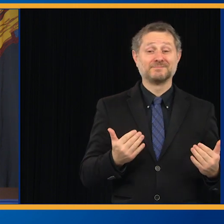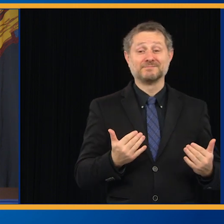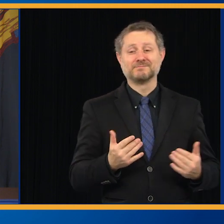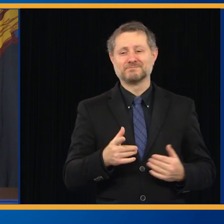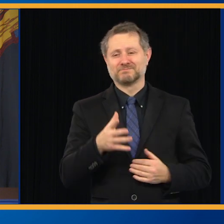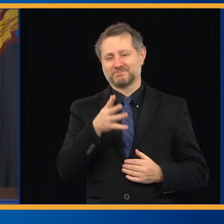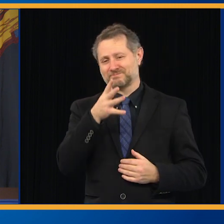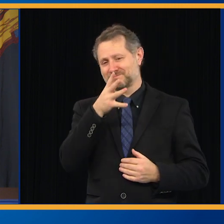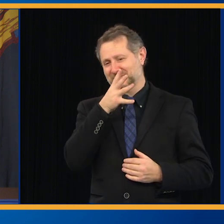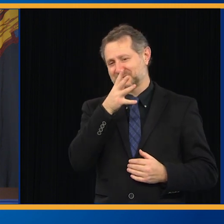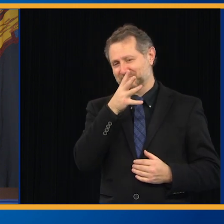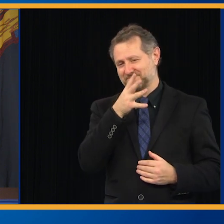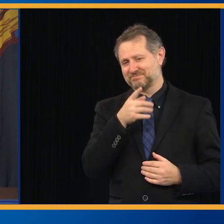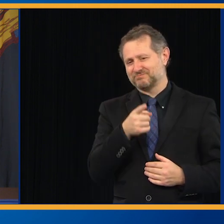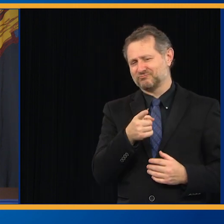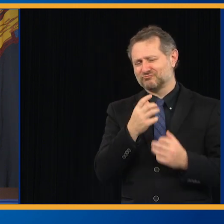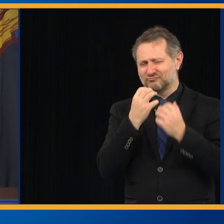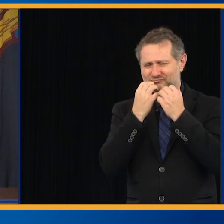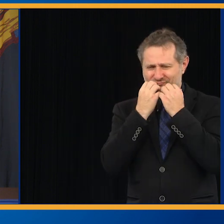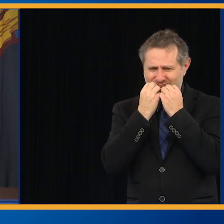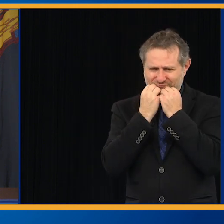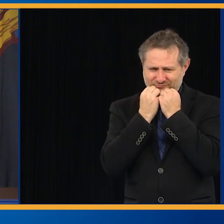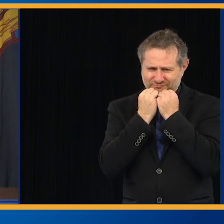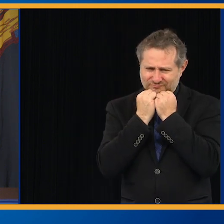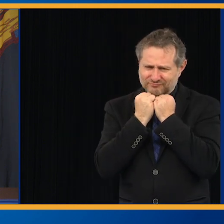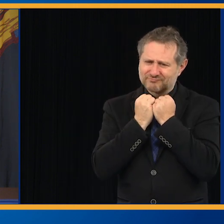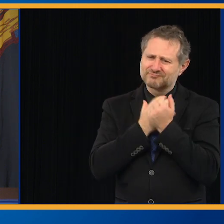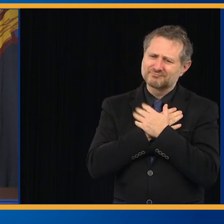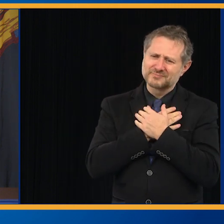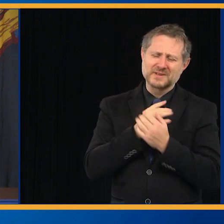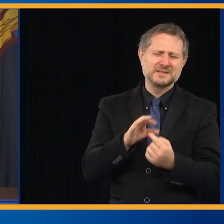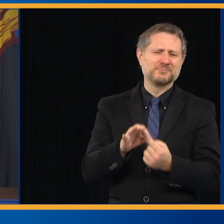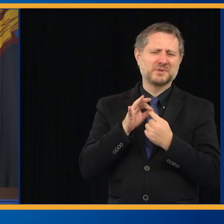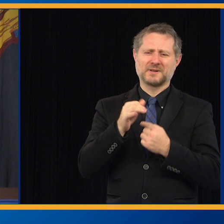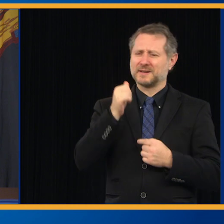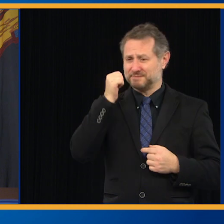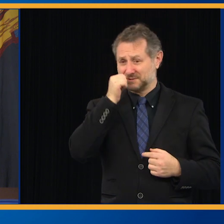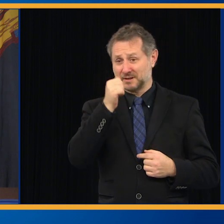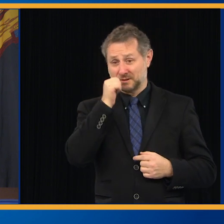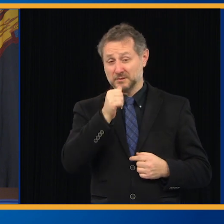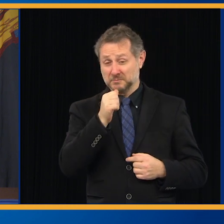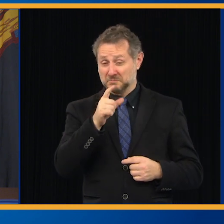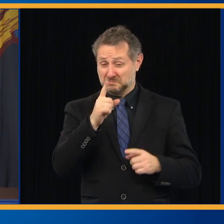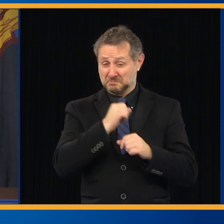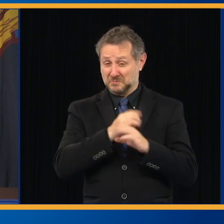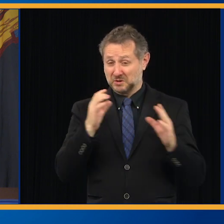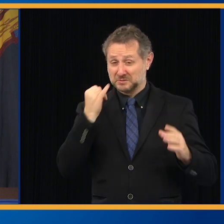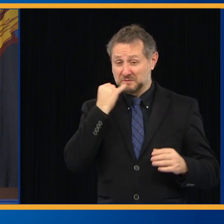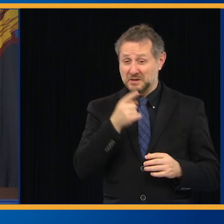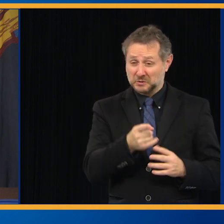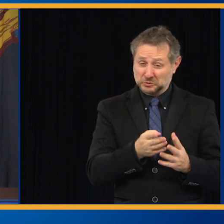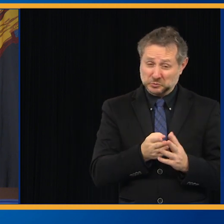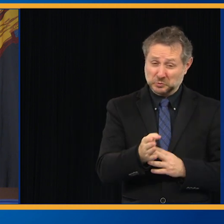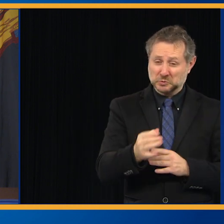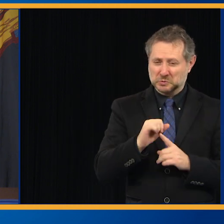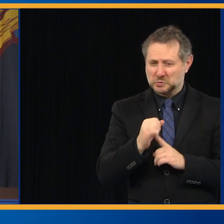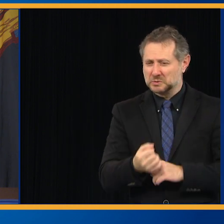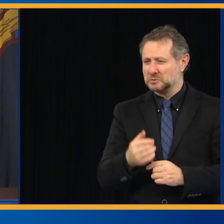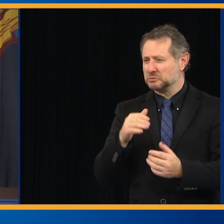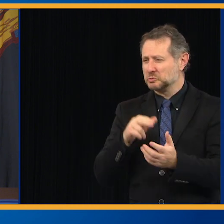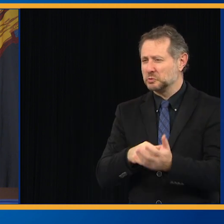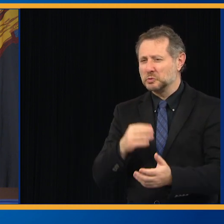mothers are special every day, but how about going through this? Talking about nursing homes, you